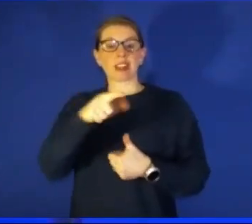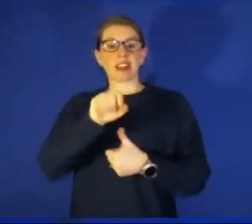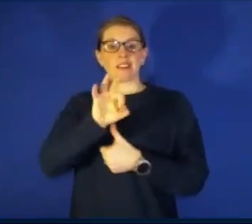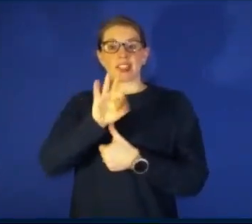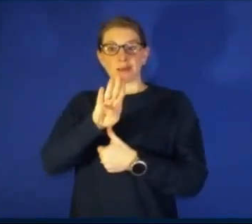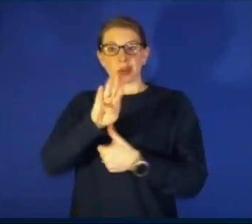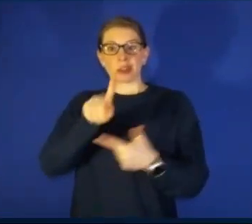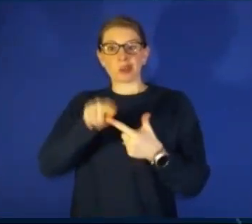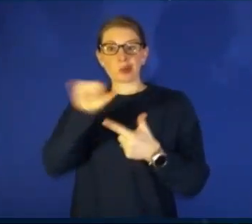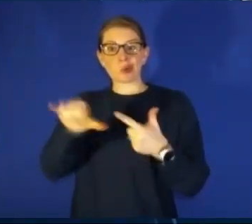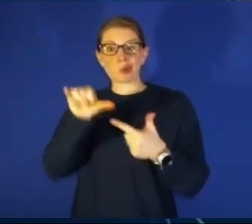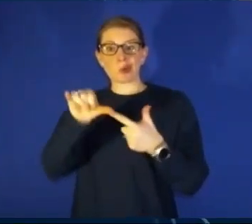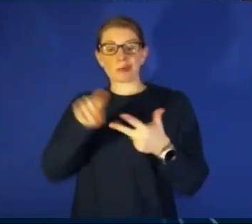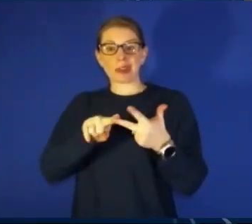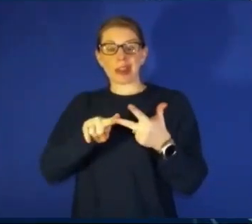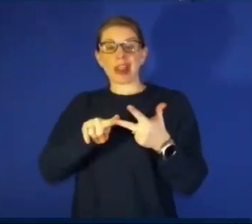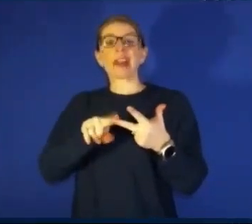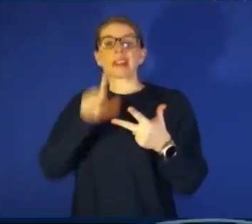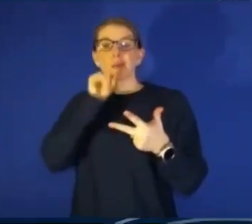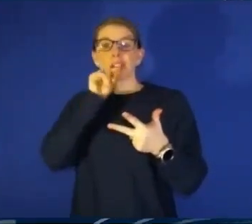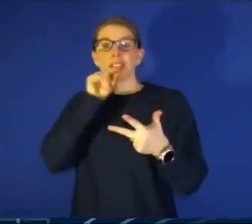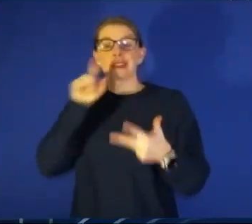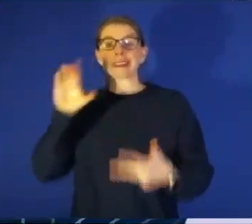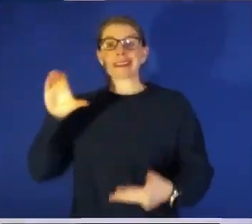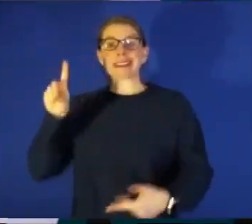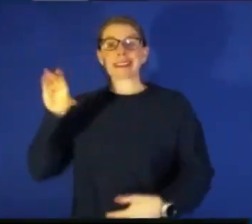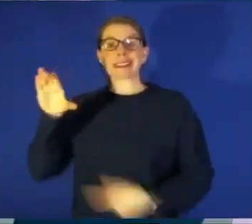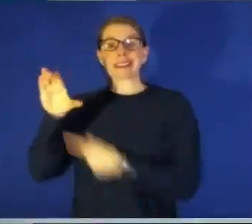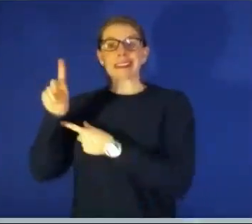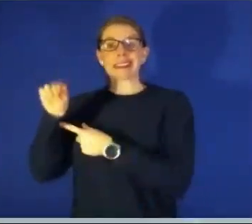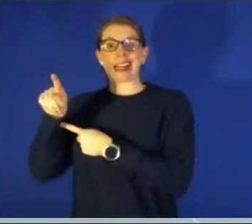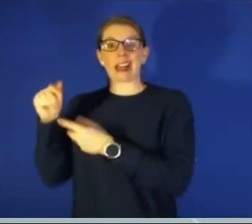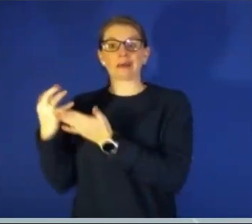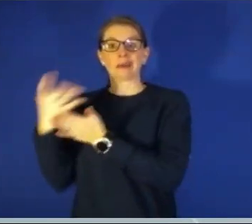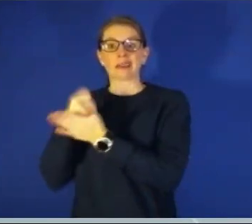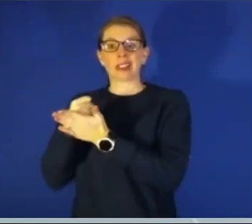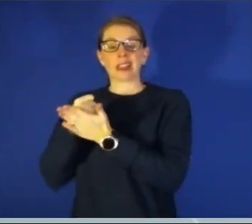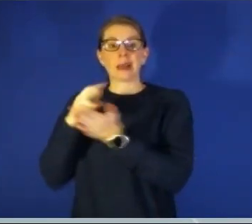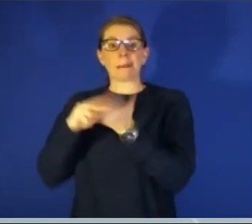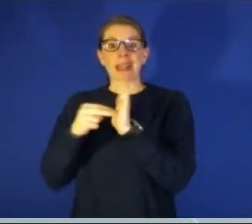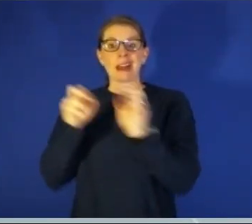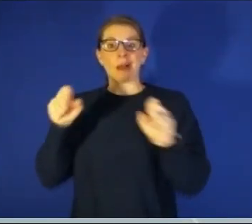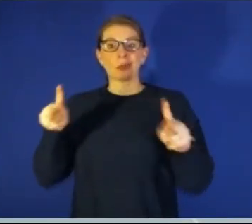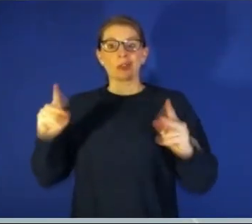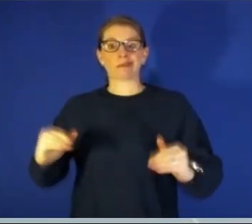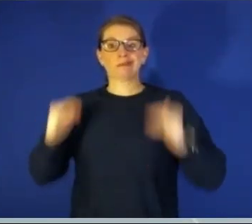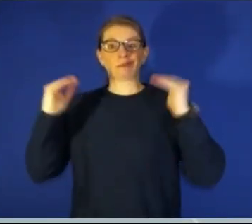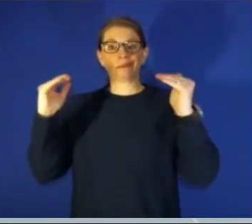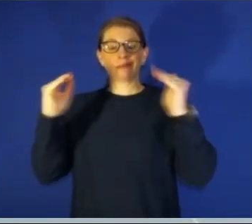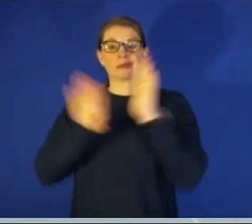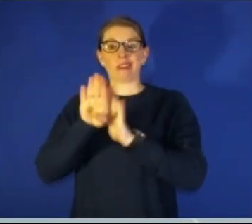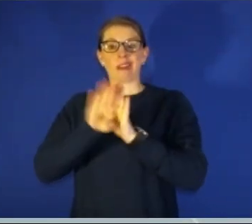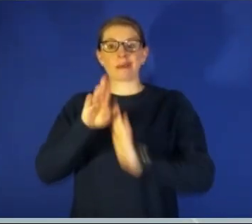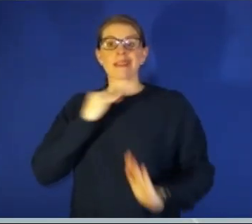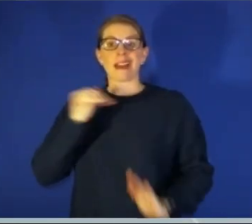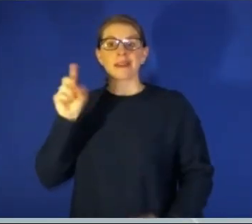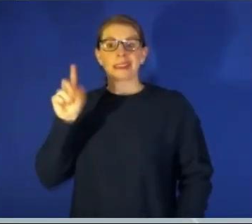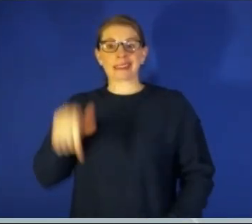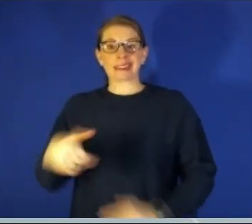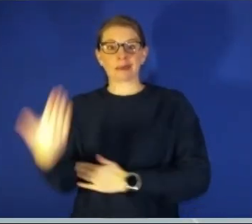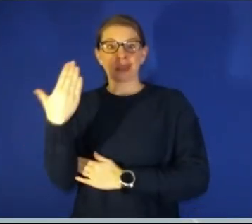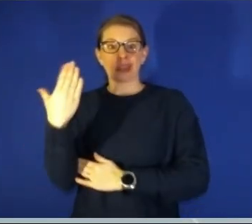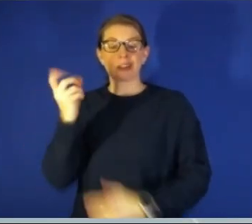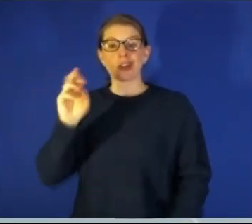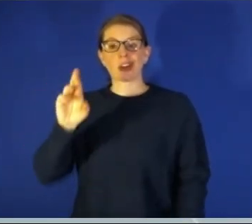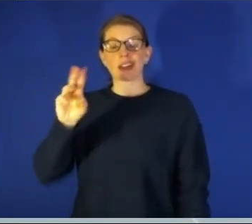Twitter. Recent CDC data reports children who have had COVID have a higher chance of developing diabetes. This morning, Dr. David Robbins,